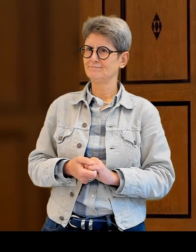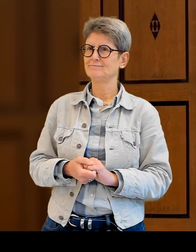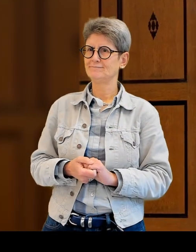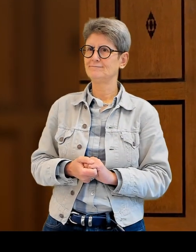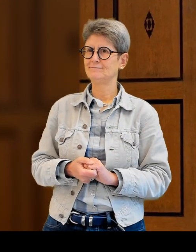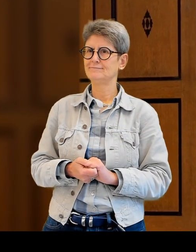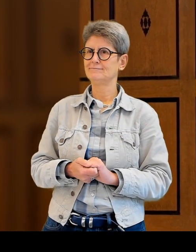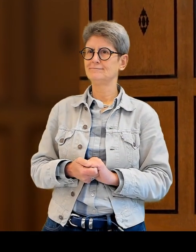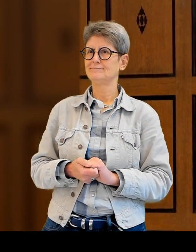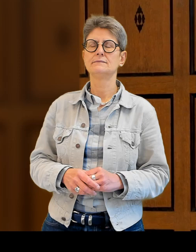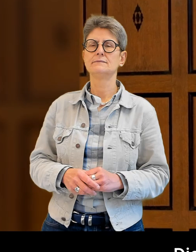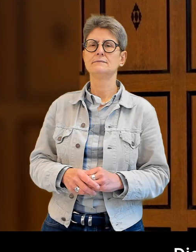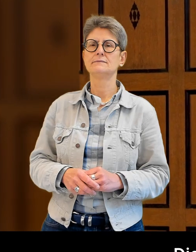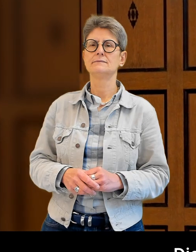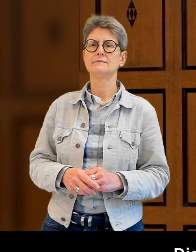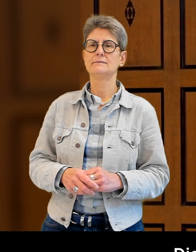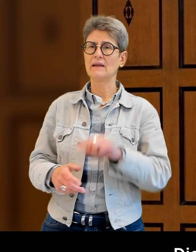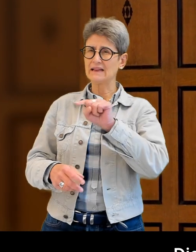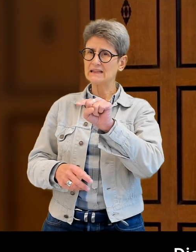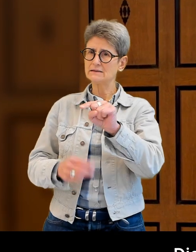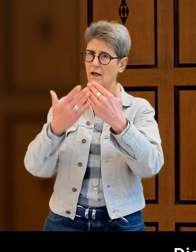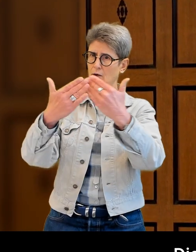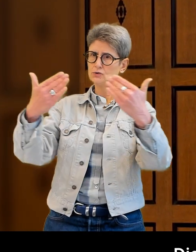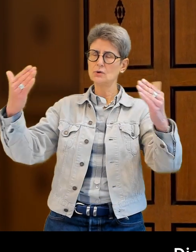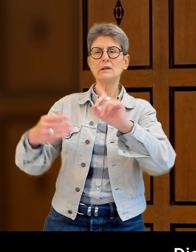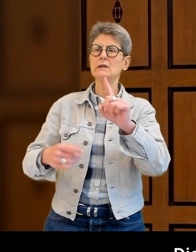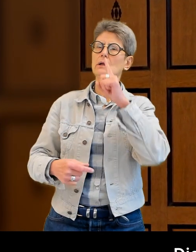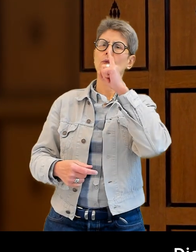feel. This exhibition